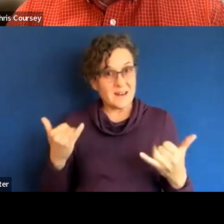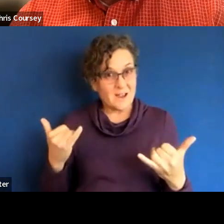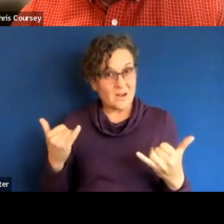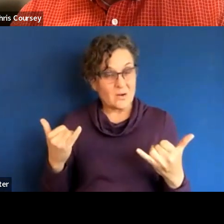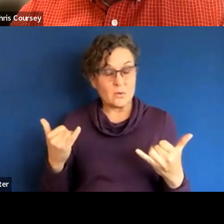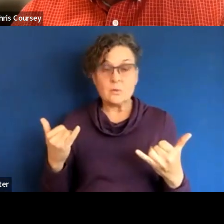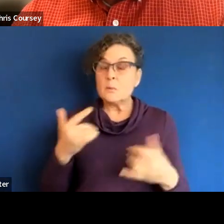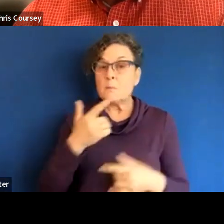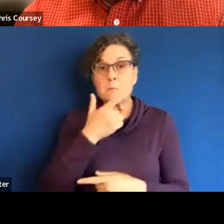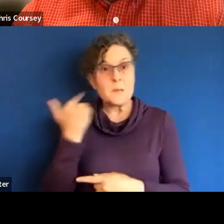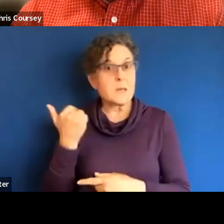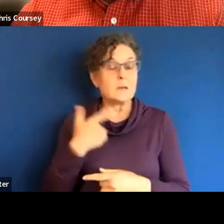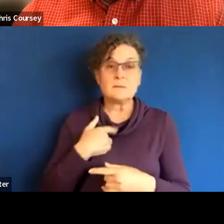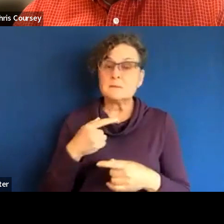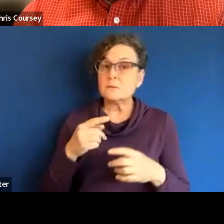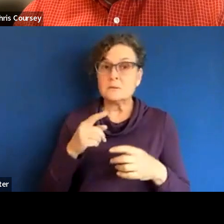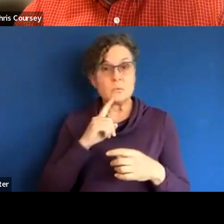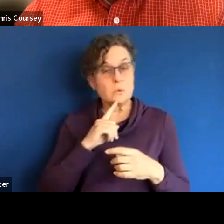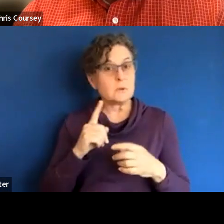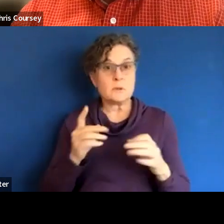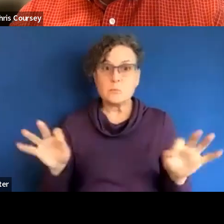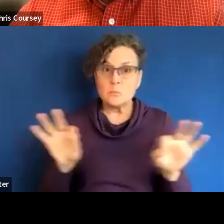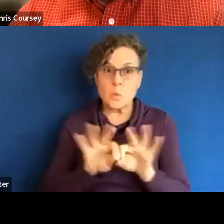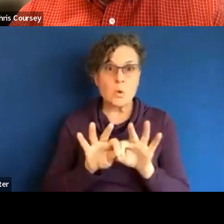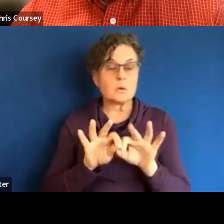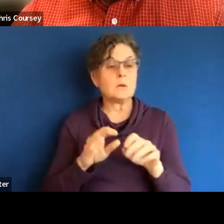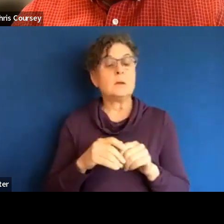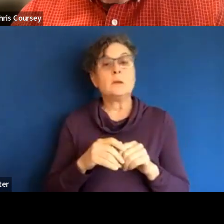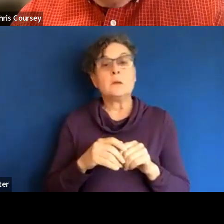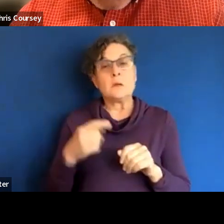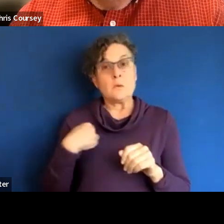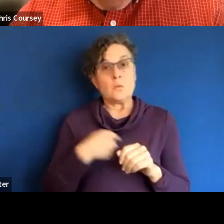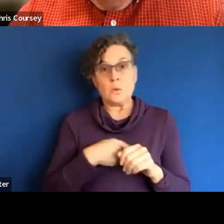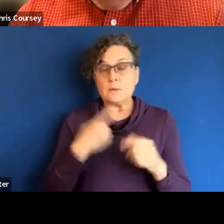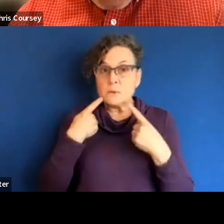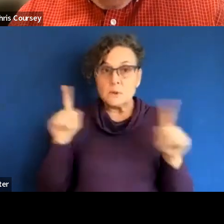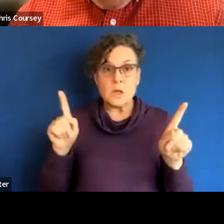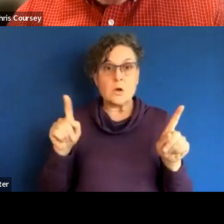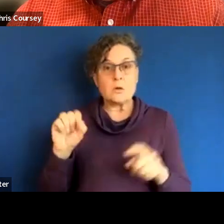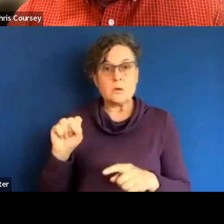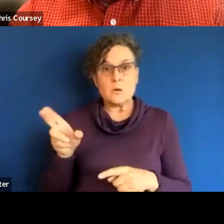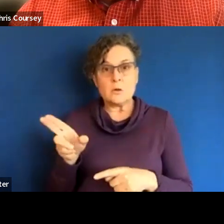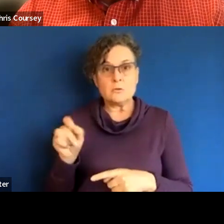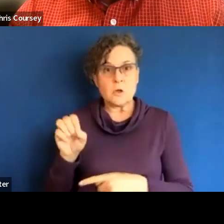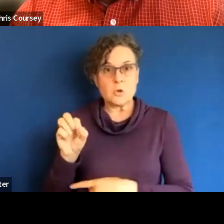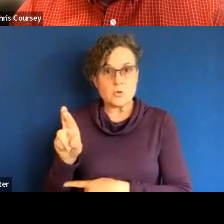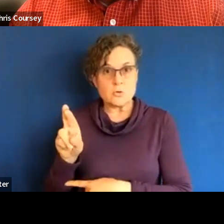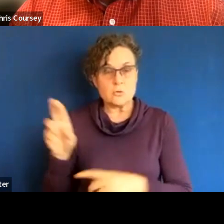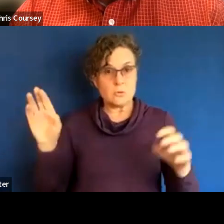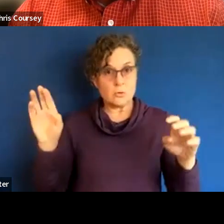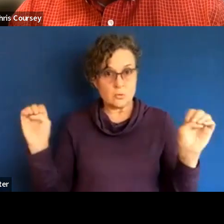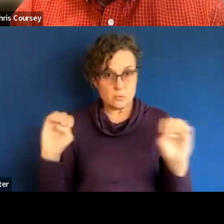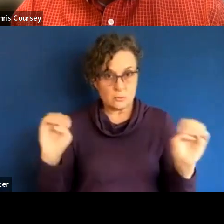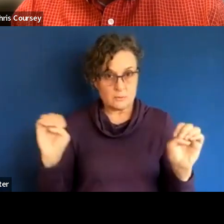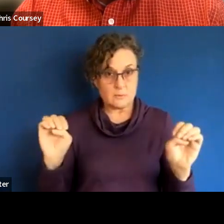because this is an urgent situation. As I said, we have declared a shelter crisis. The camps on the